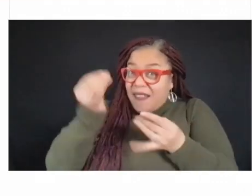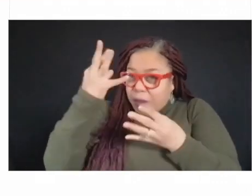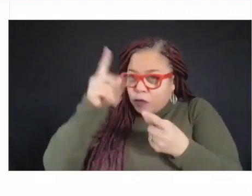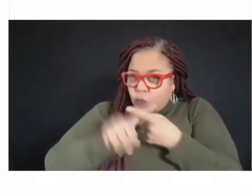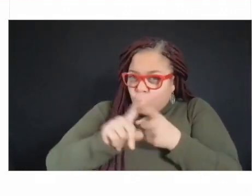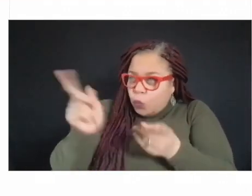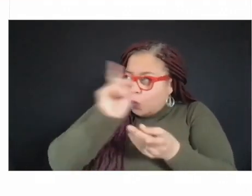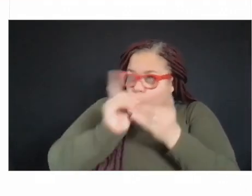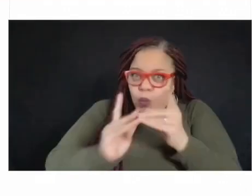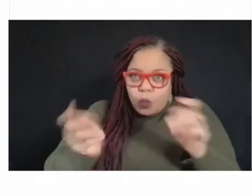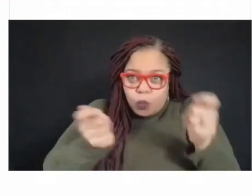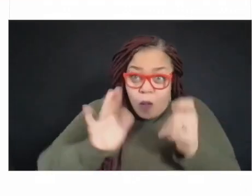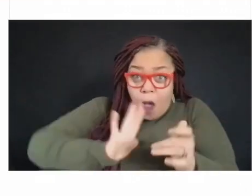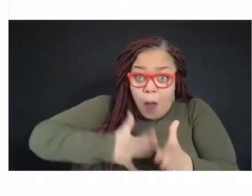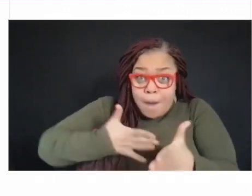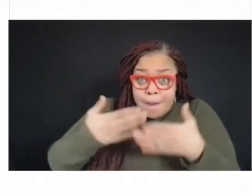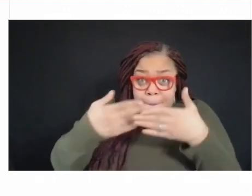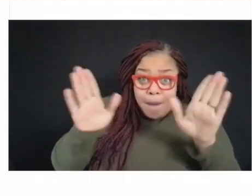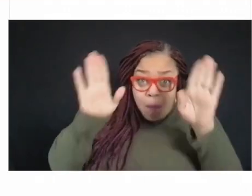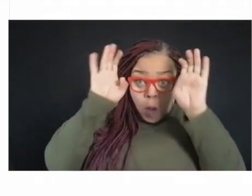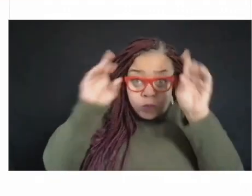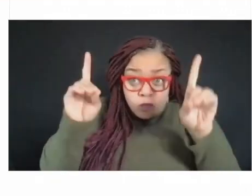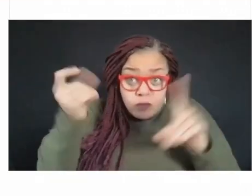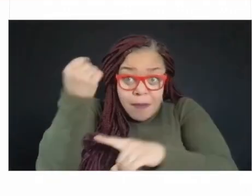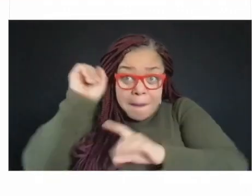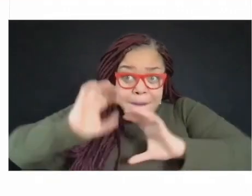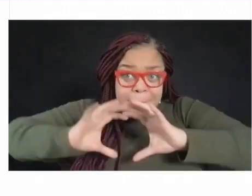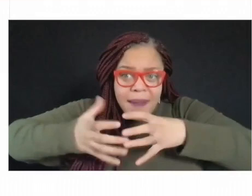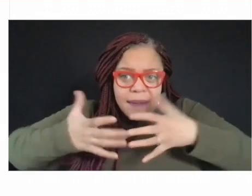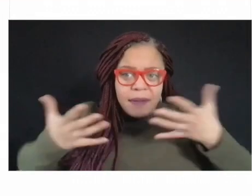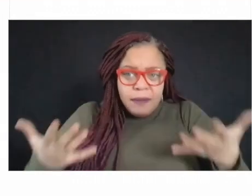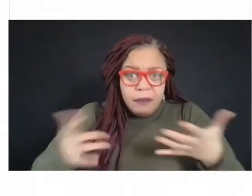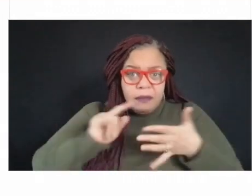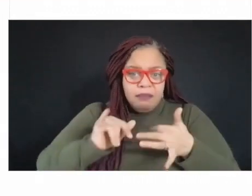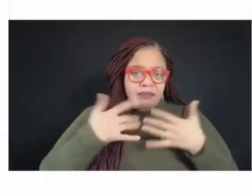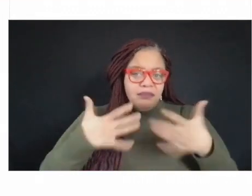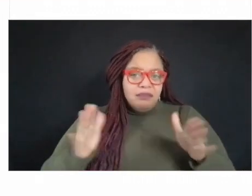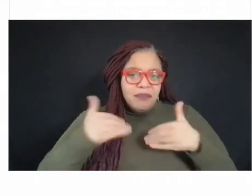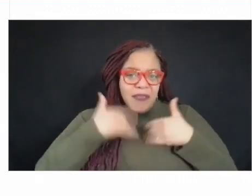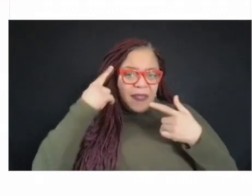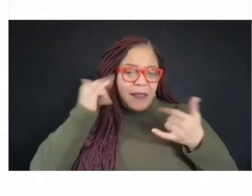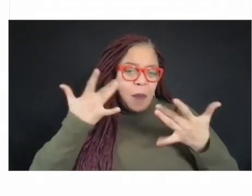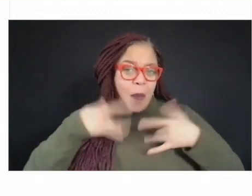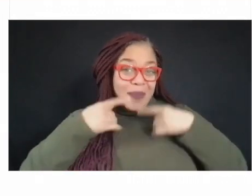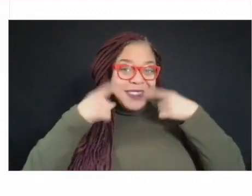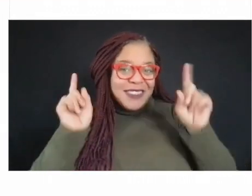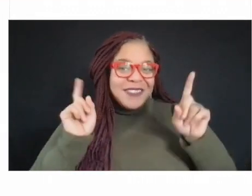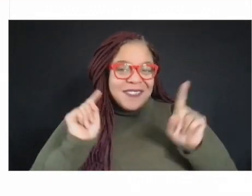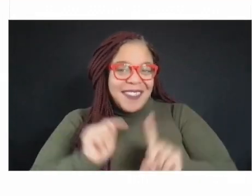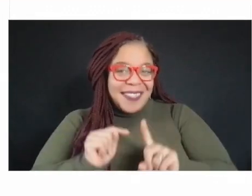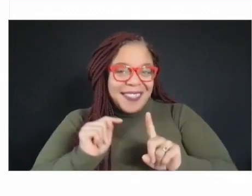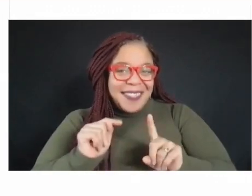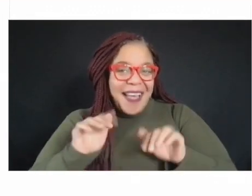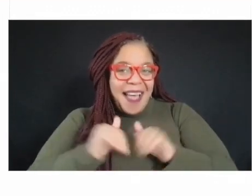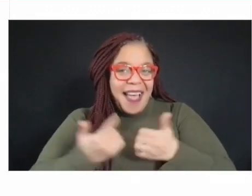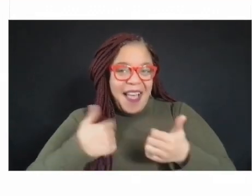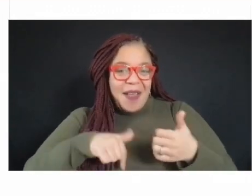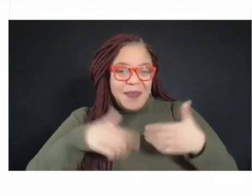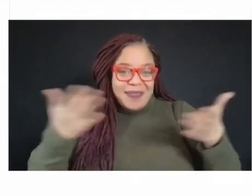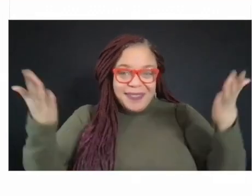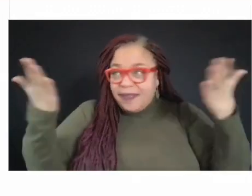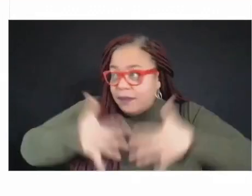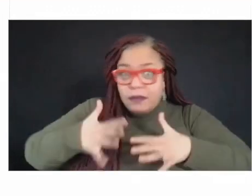I think that is why we are successful at having over almost